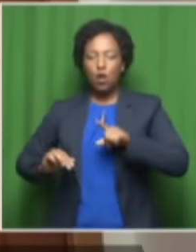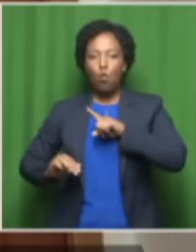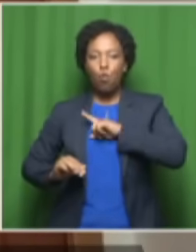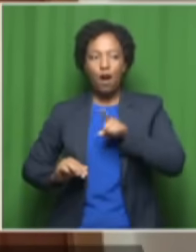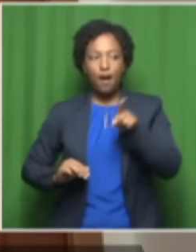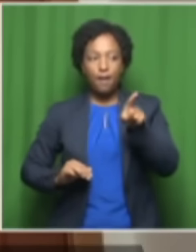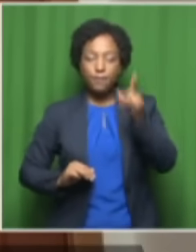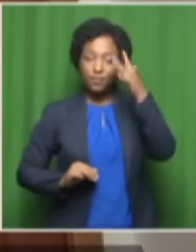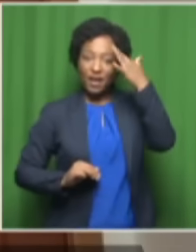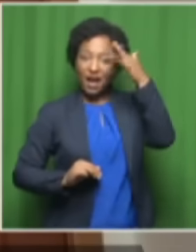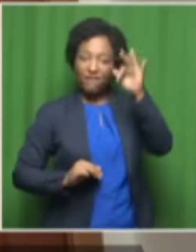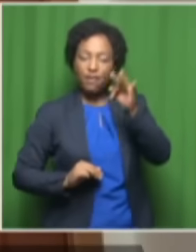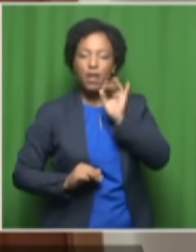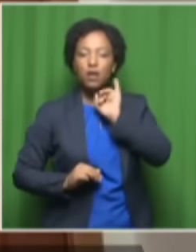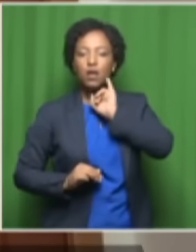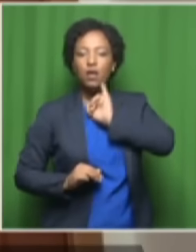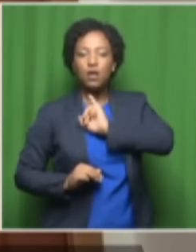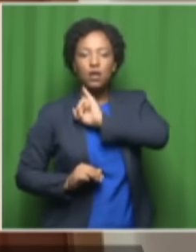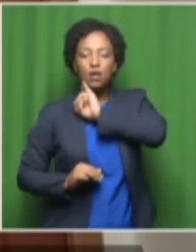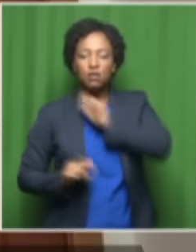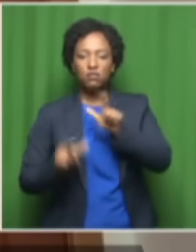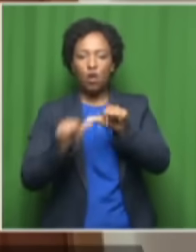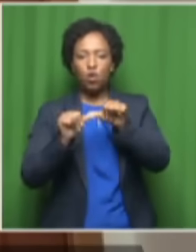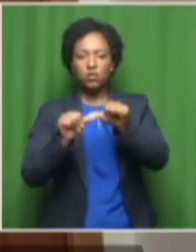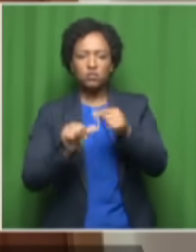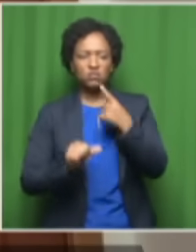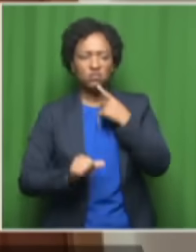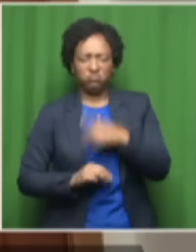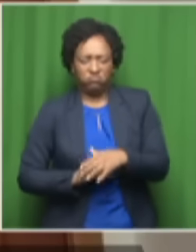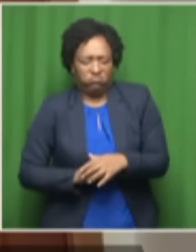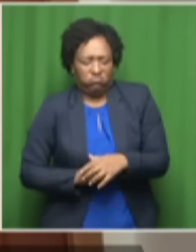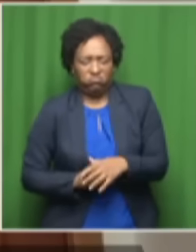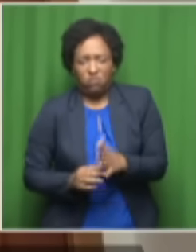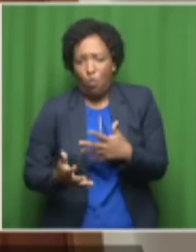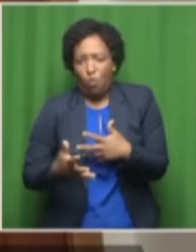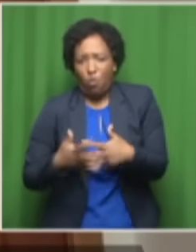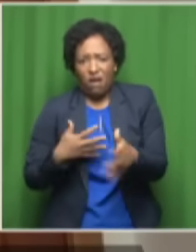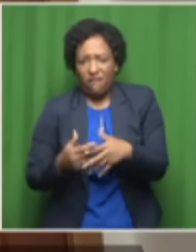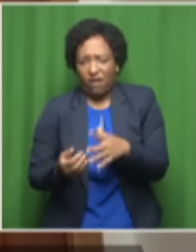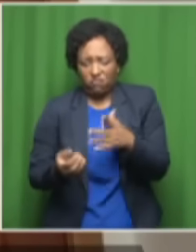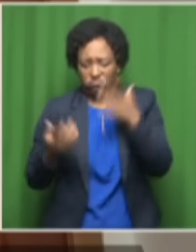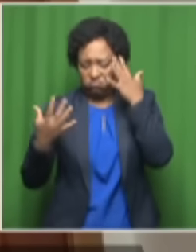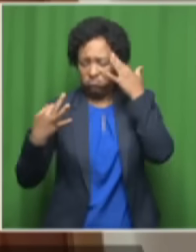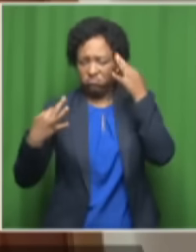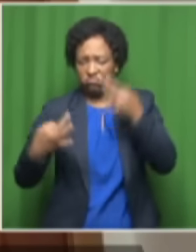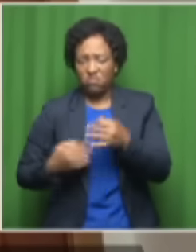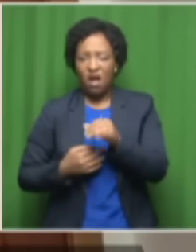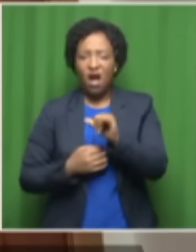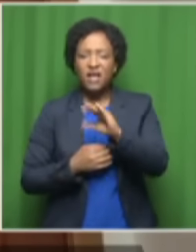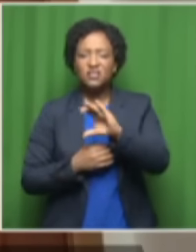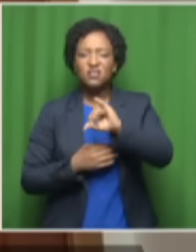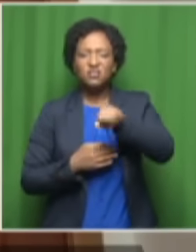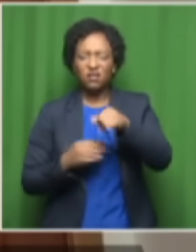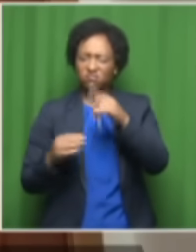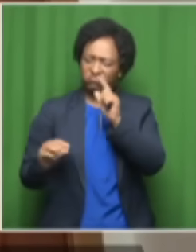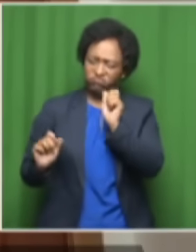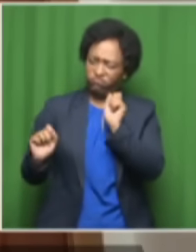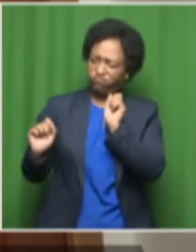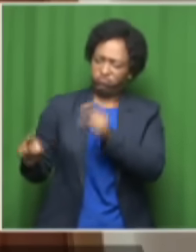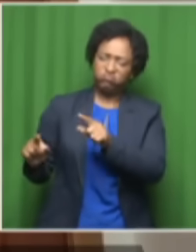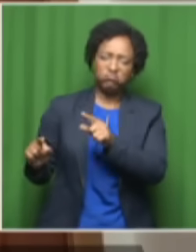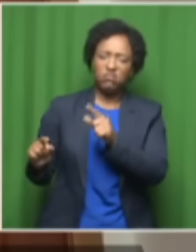government continue to defy or say that they're going to defy whatever comes from the ICJ and continue their